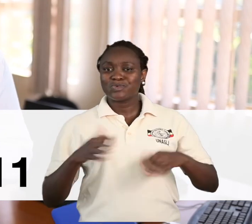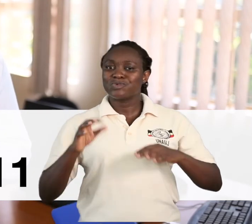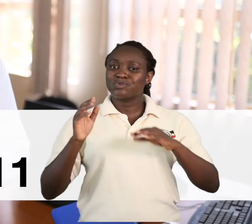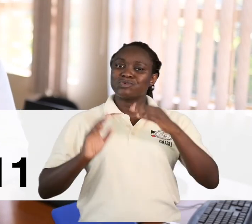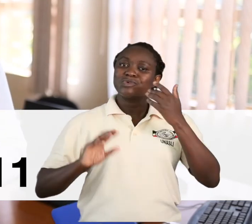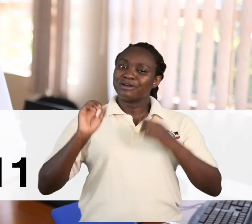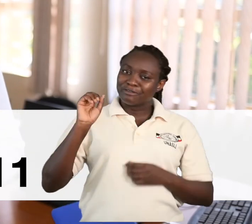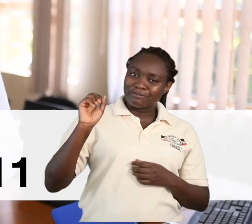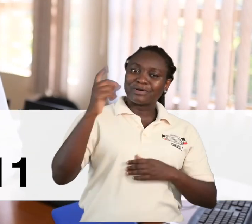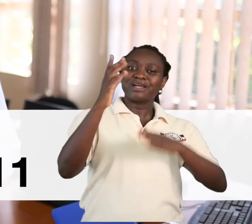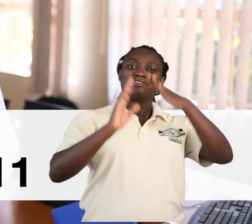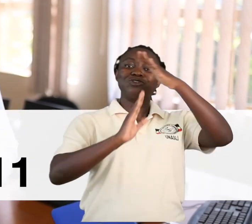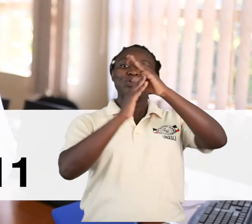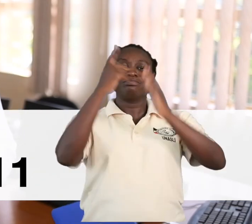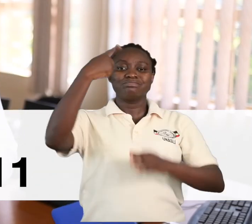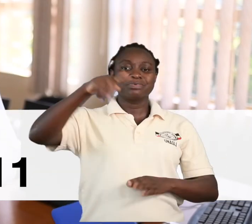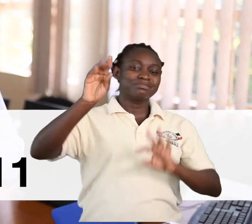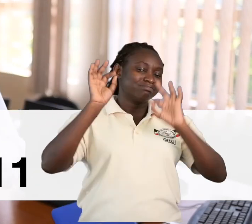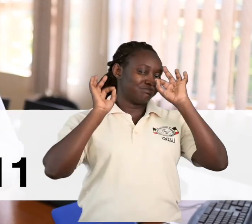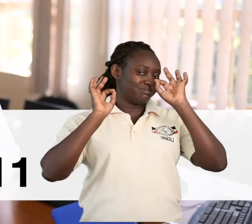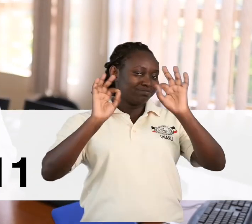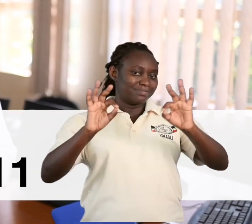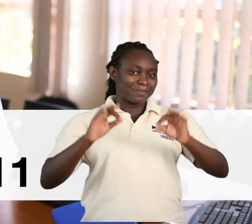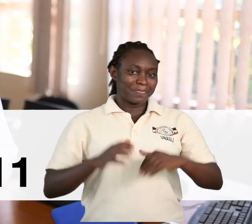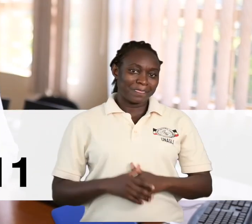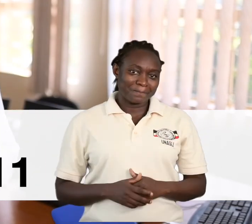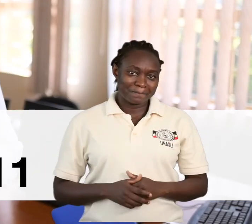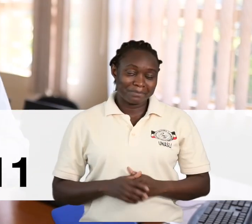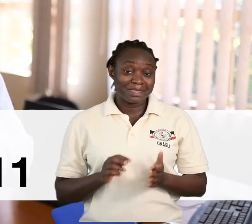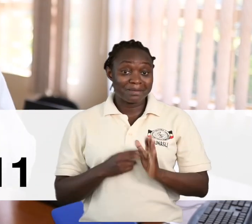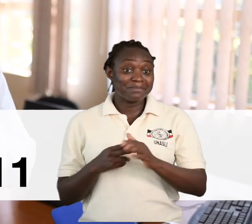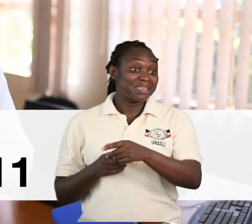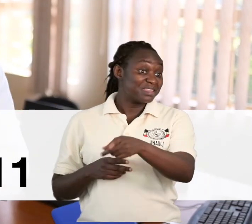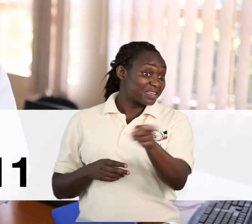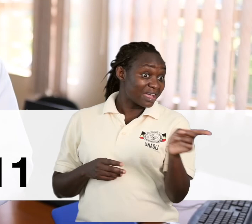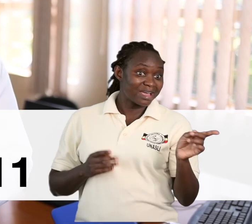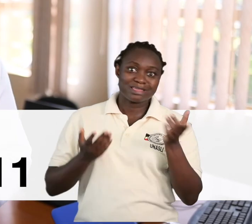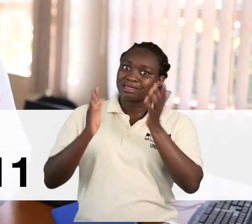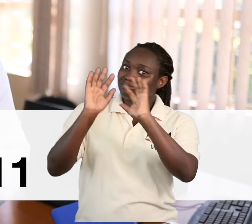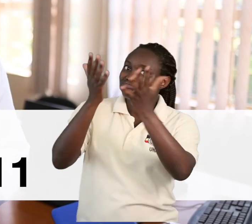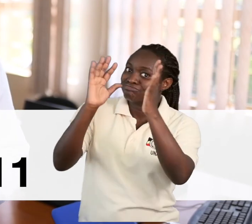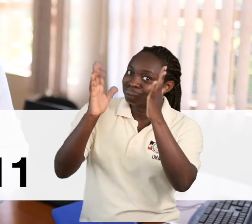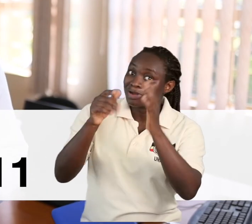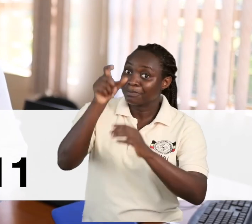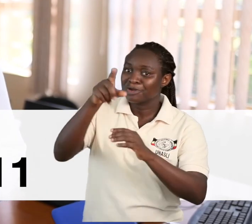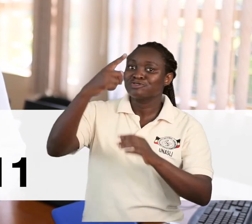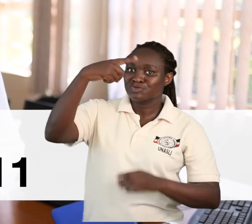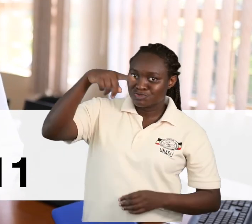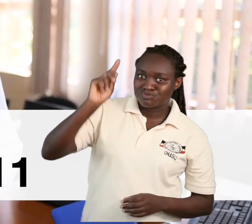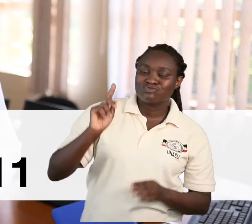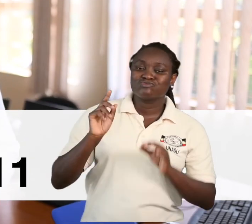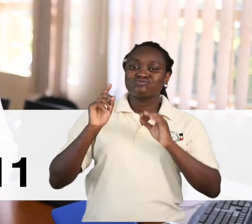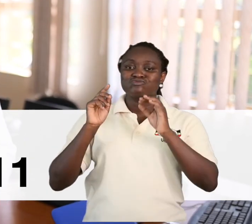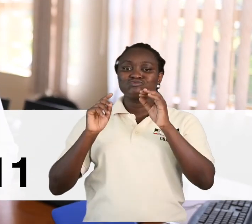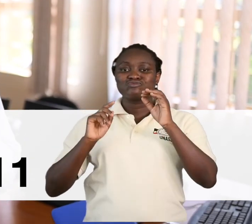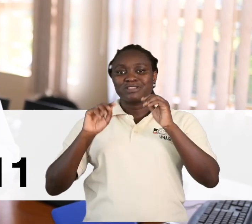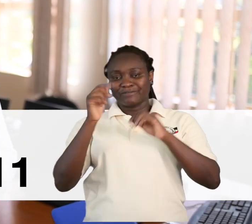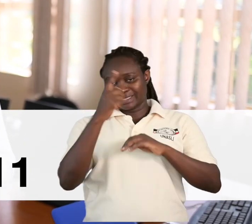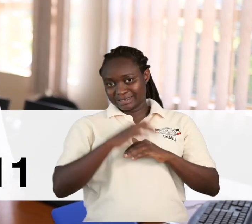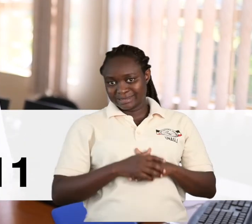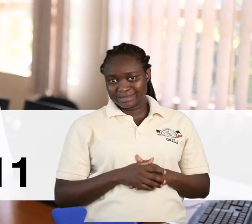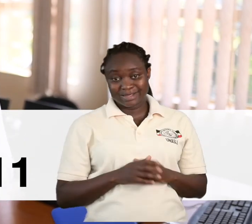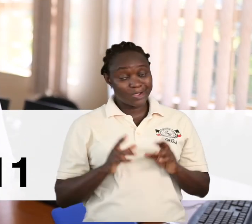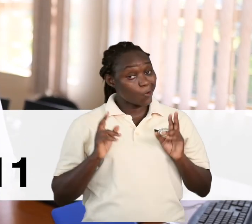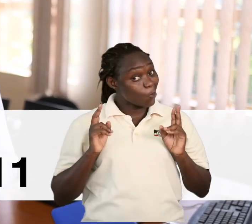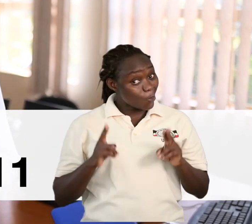winner. It means that all the rest will have to clap for the winner. Hoping that you